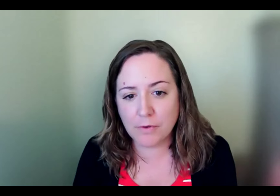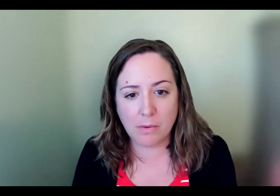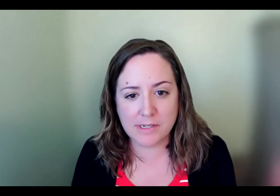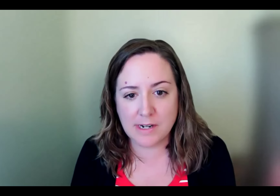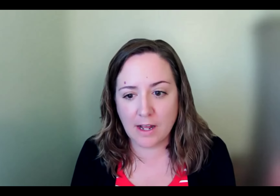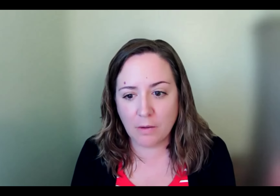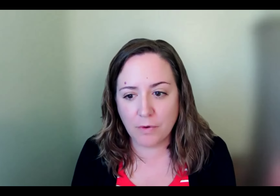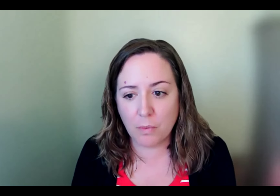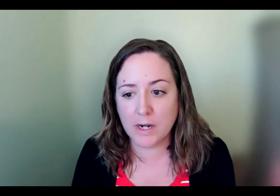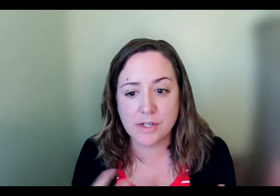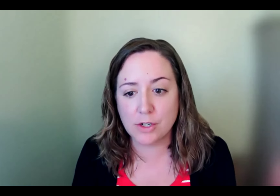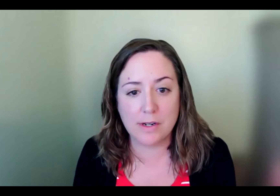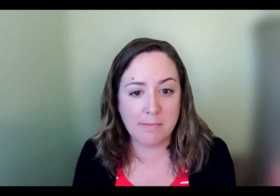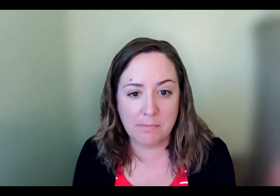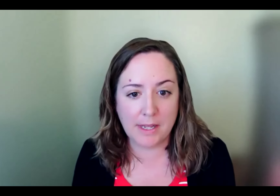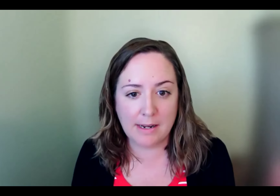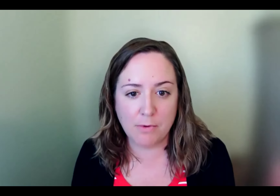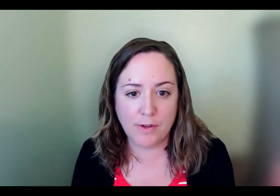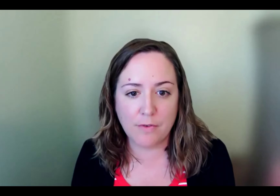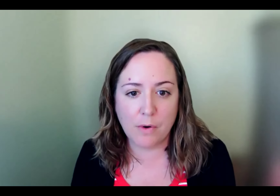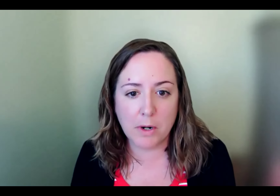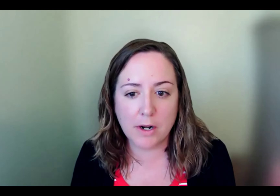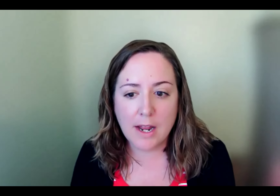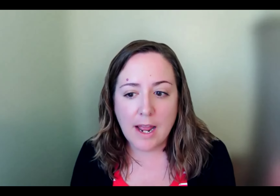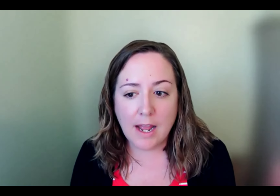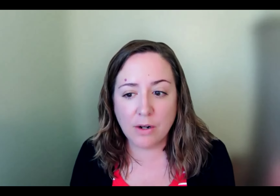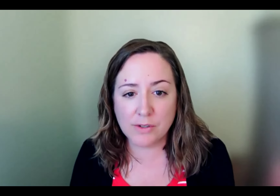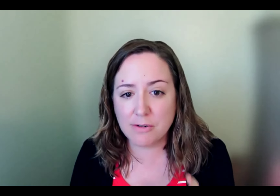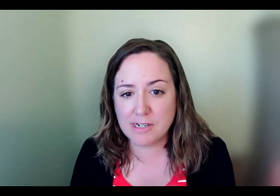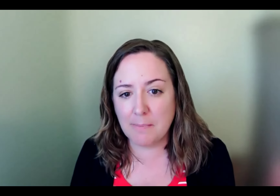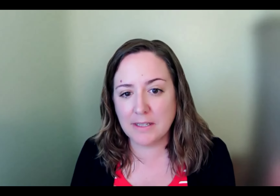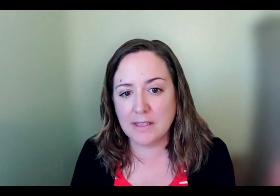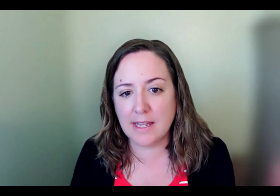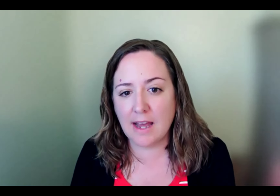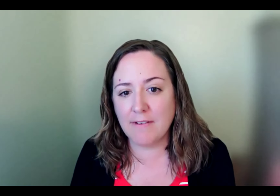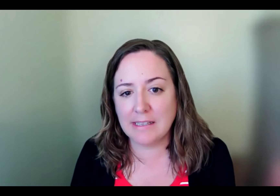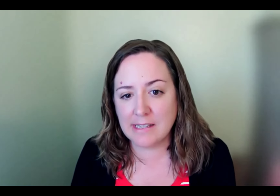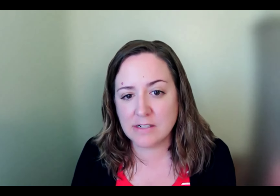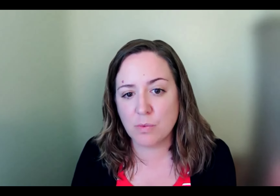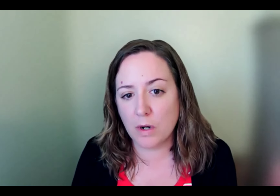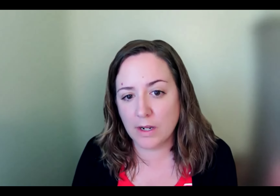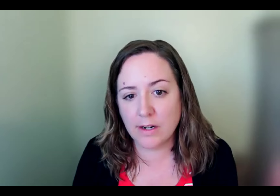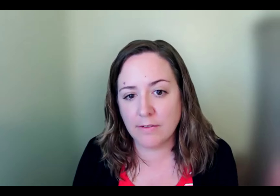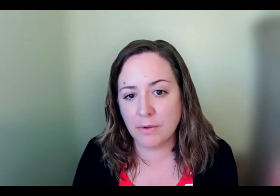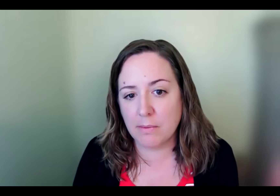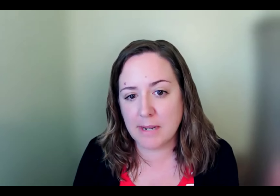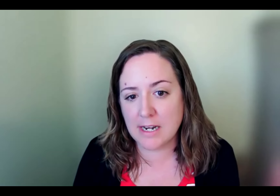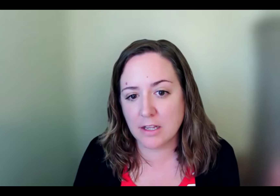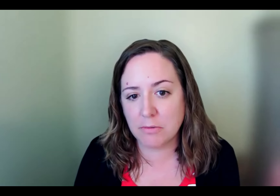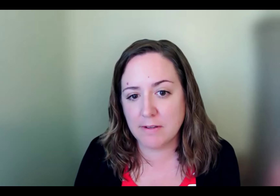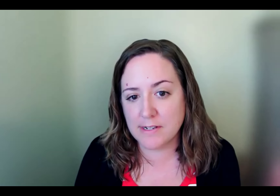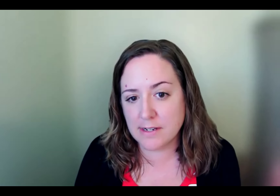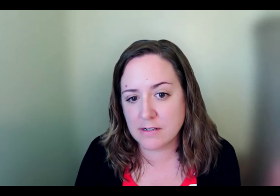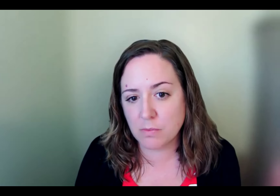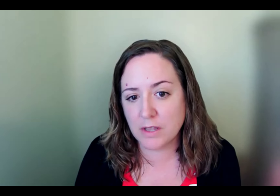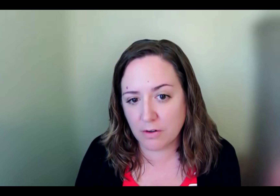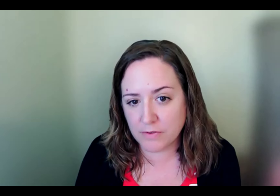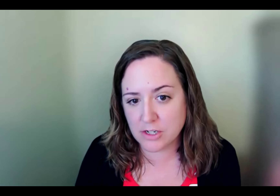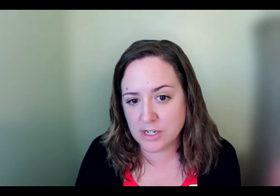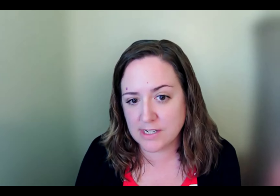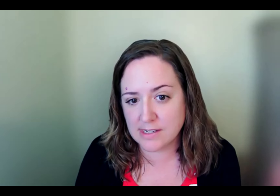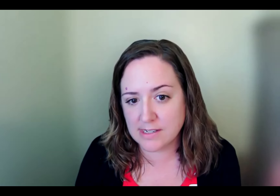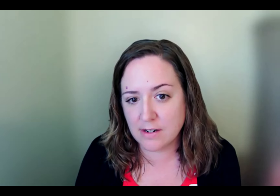was helpful, what was not helpful, what is our treatment planning moving forward. And also, typically they have at least one of the remaining 3 visits